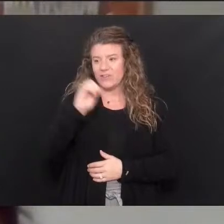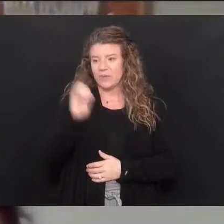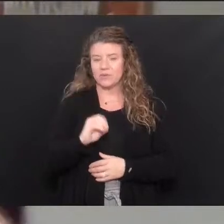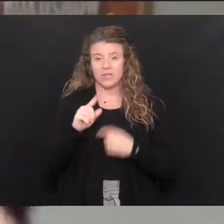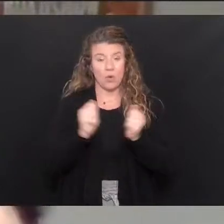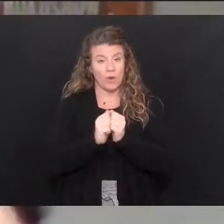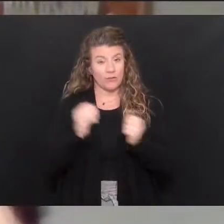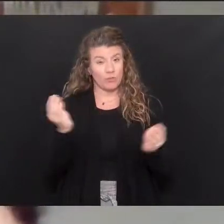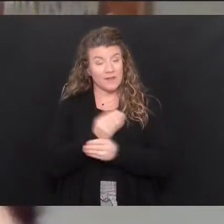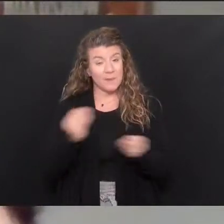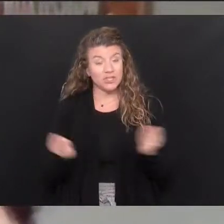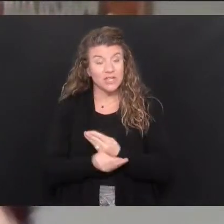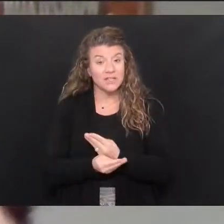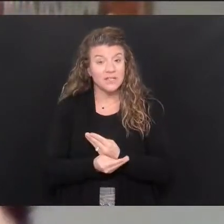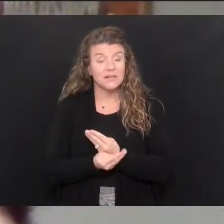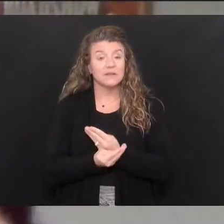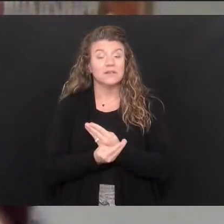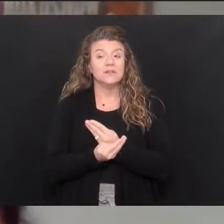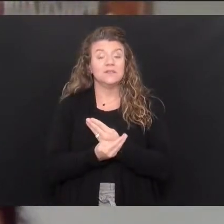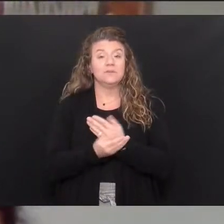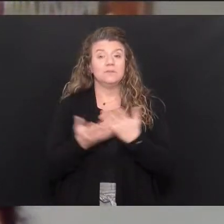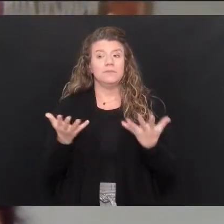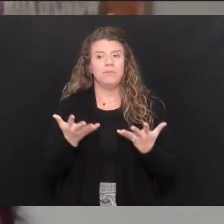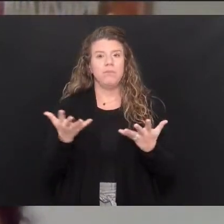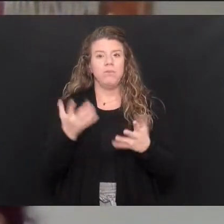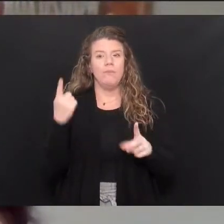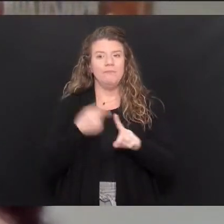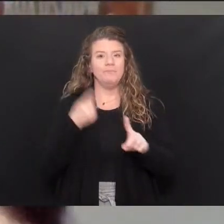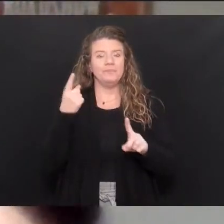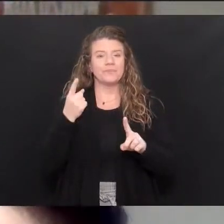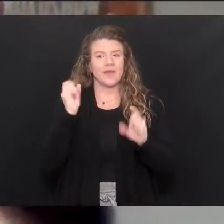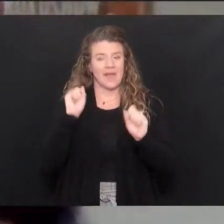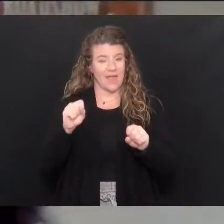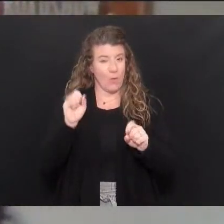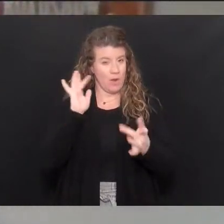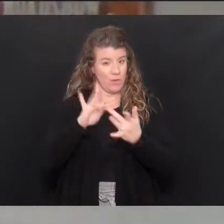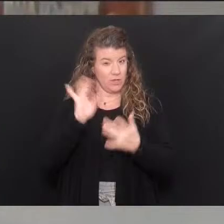transmission, and at what point would we like to reach that?